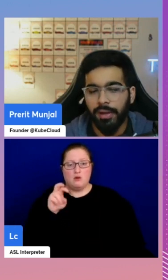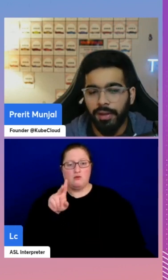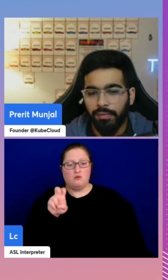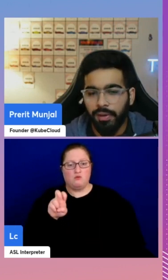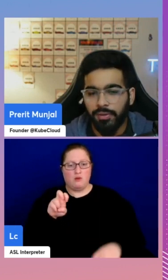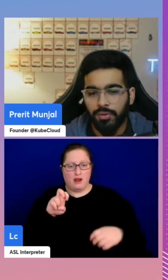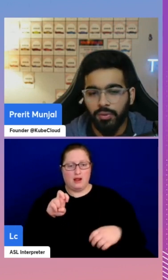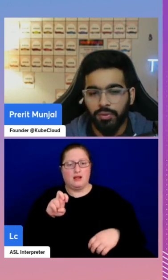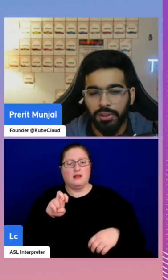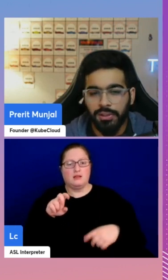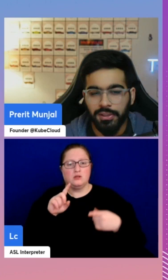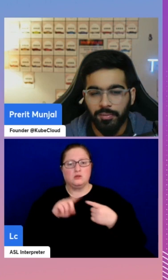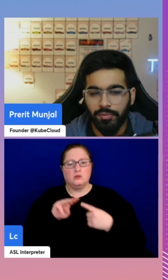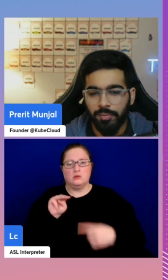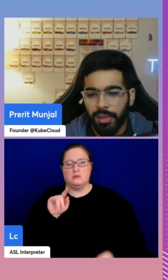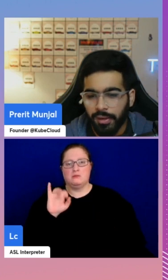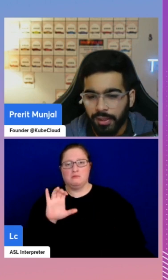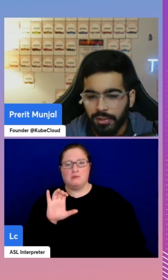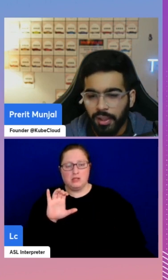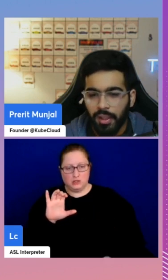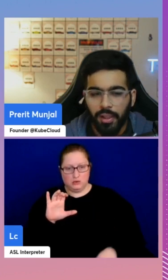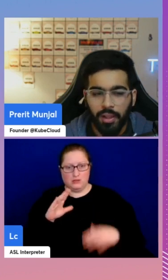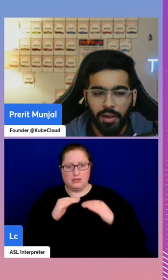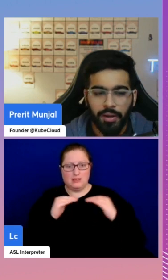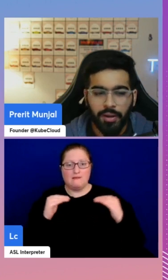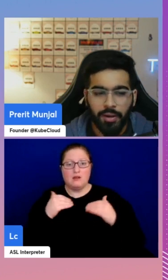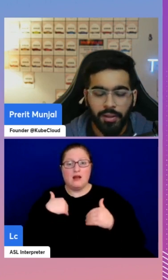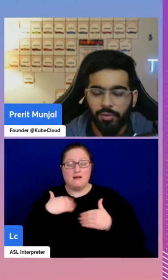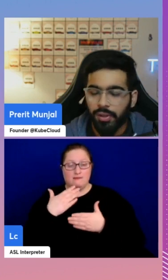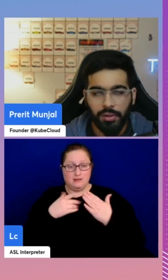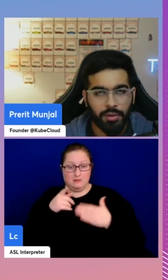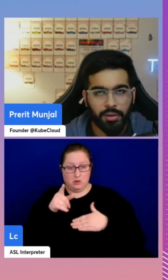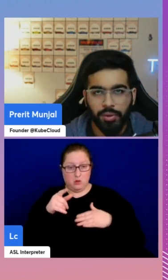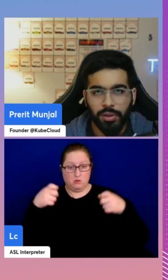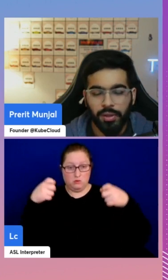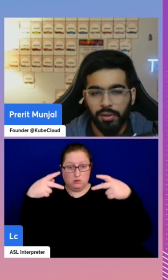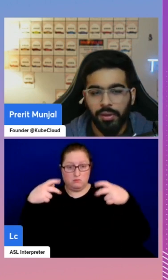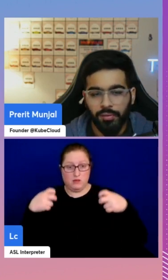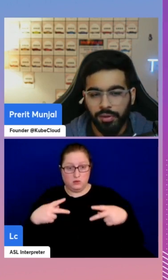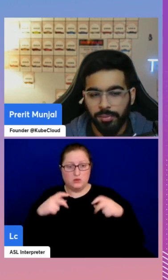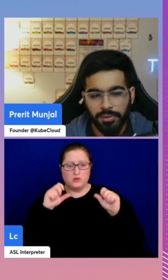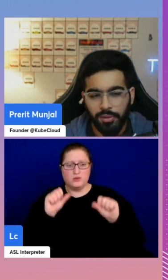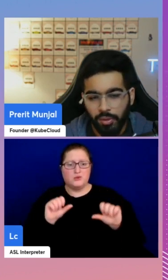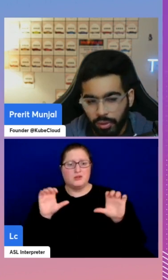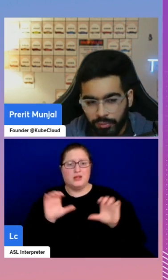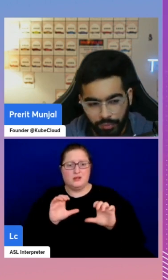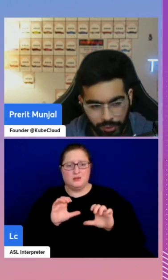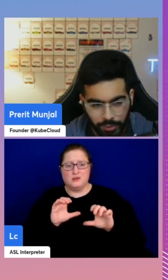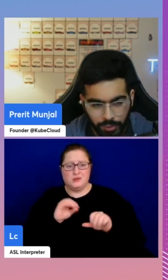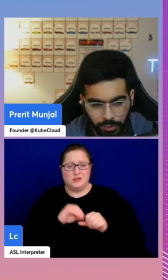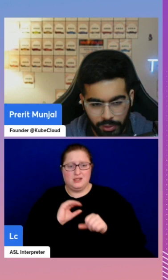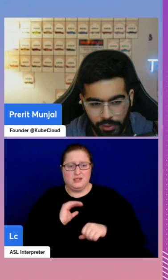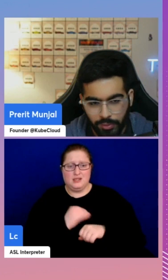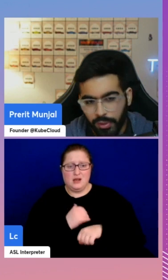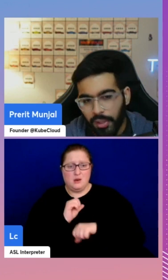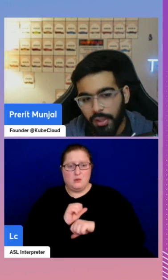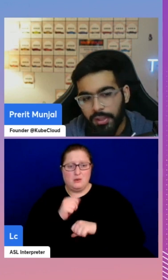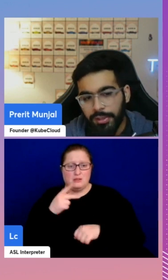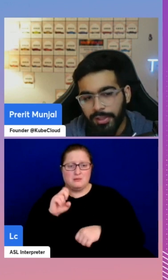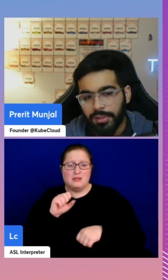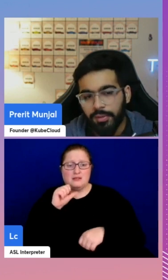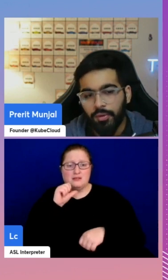to a metric level. So these are some of the metrics, and you can do it in a workspace account, not in free trial